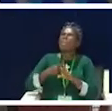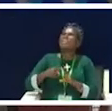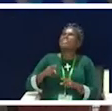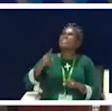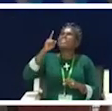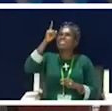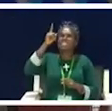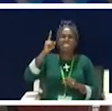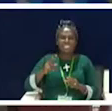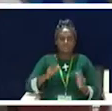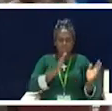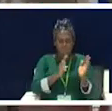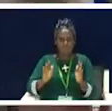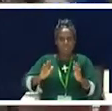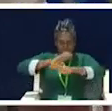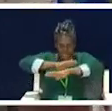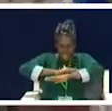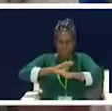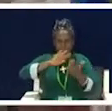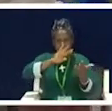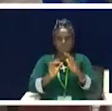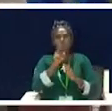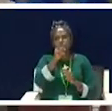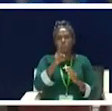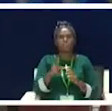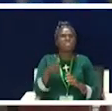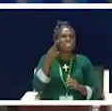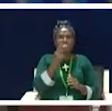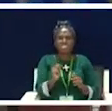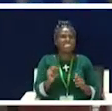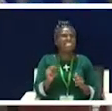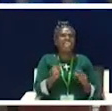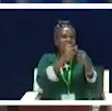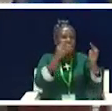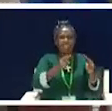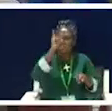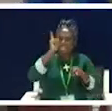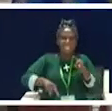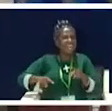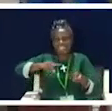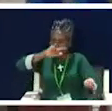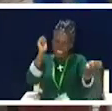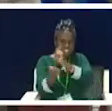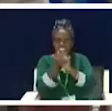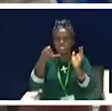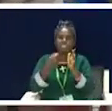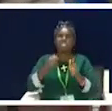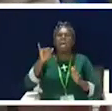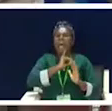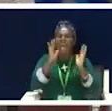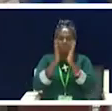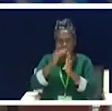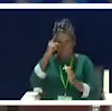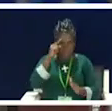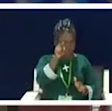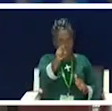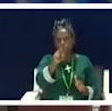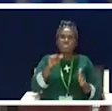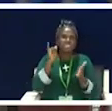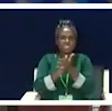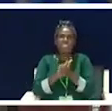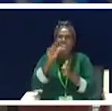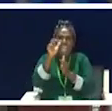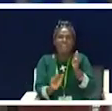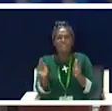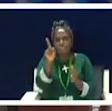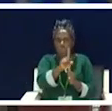before you, the hand of the enemy cannot tamper with the table. I pray for you tonight. everyone under